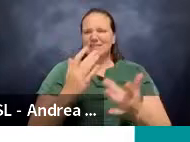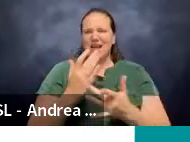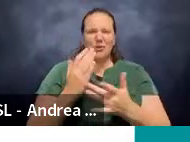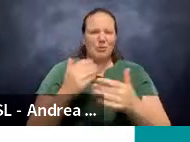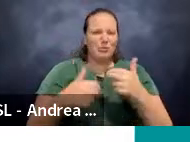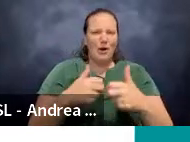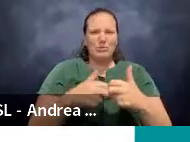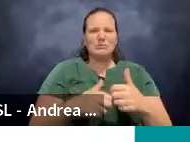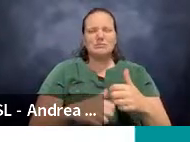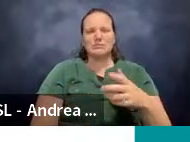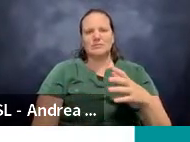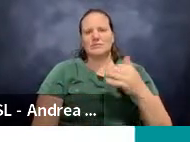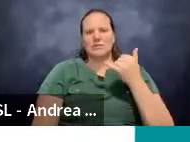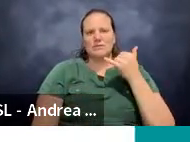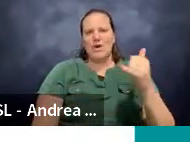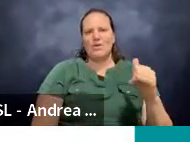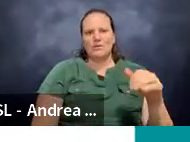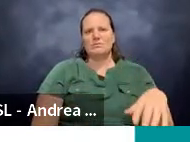at